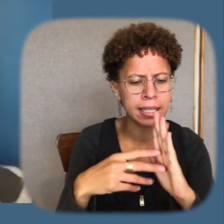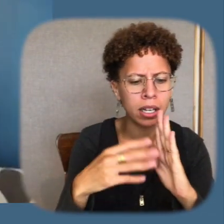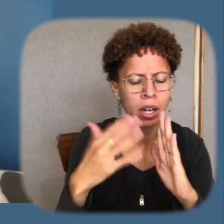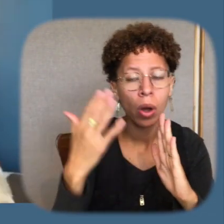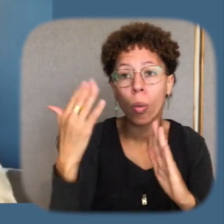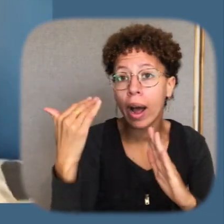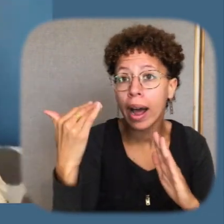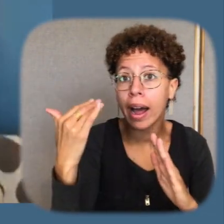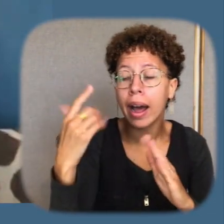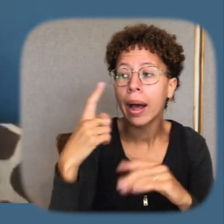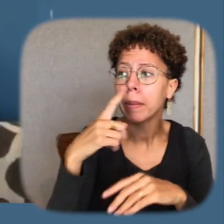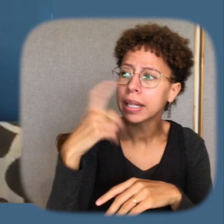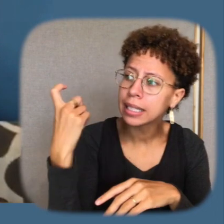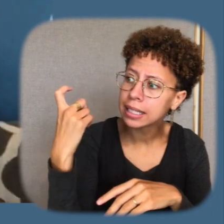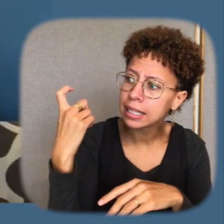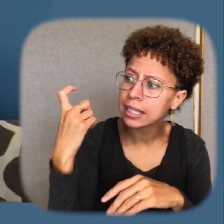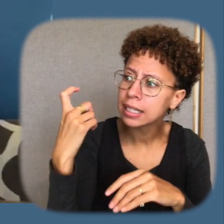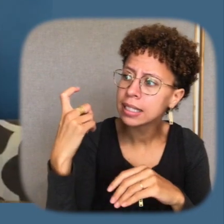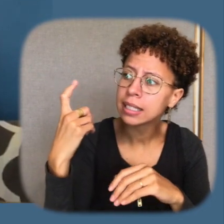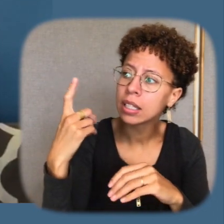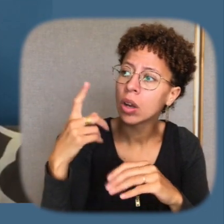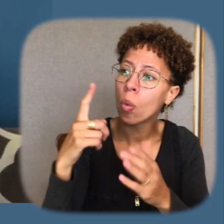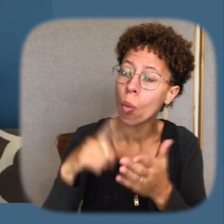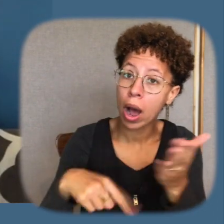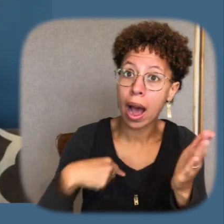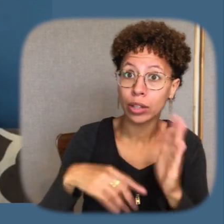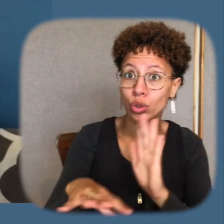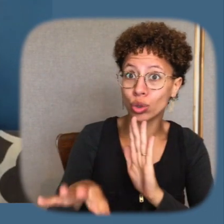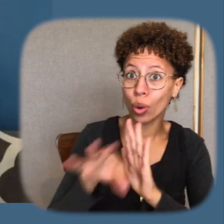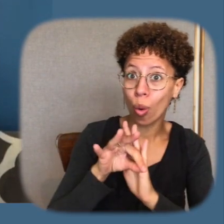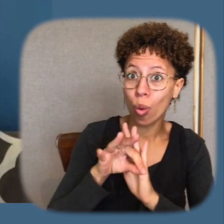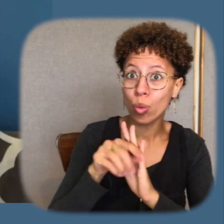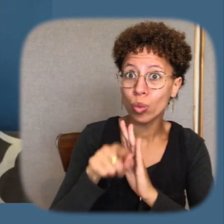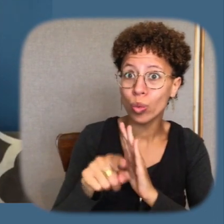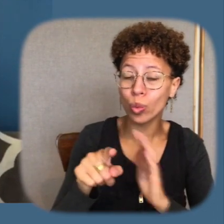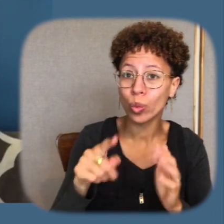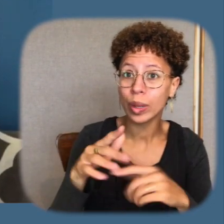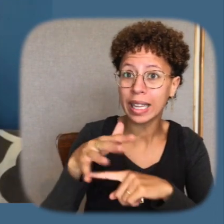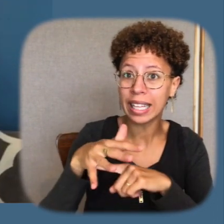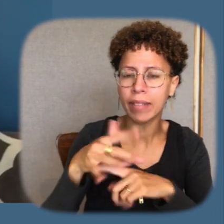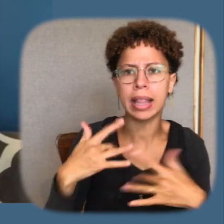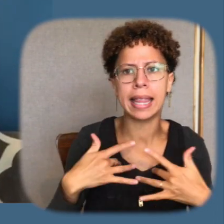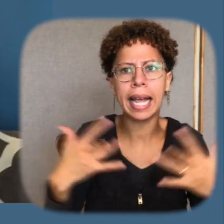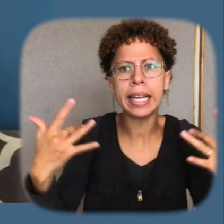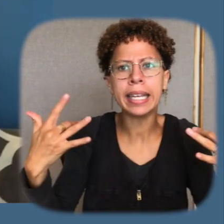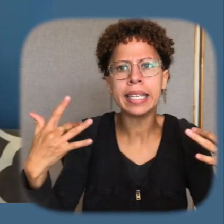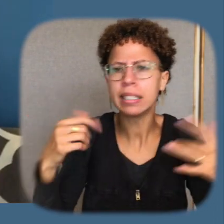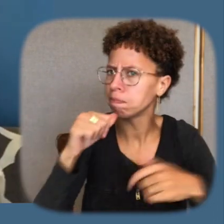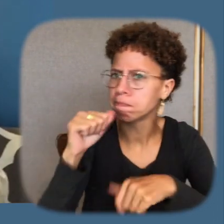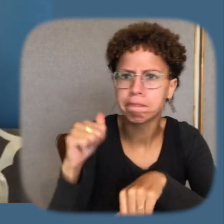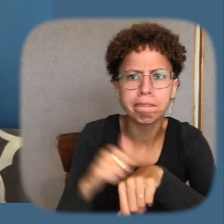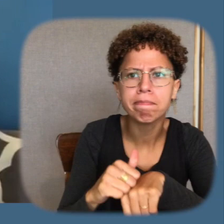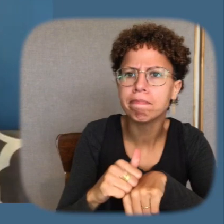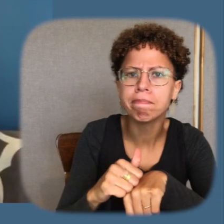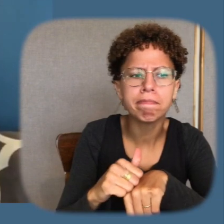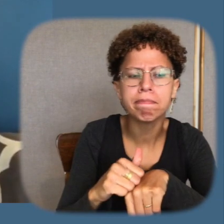Because the leaves that I chose are very light, and